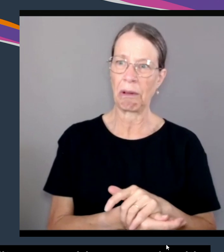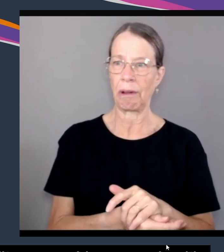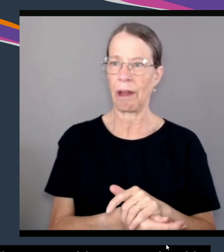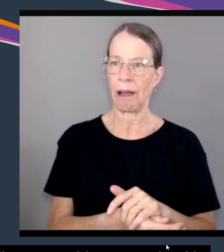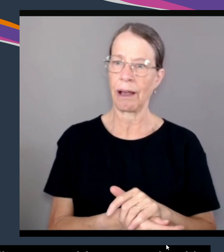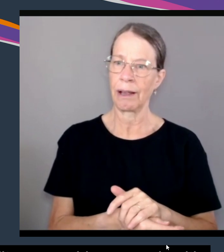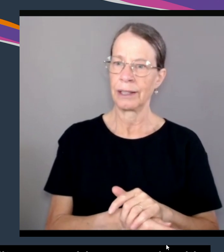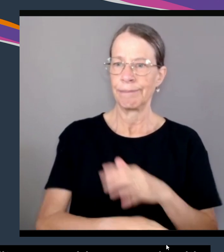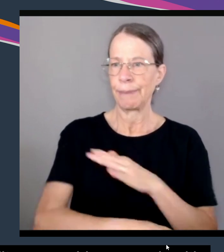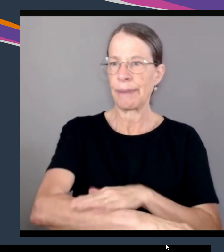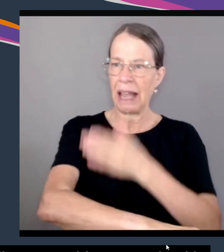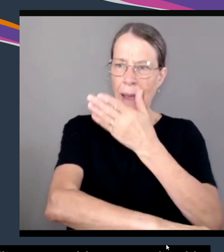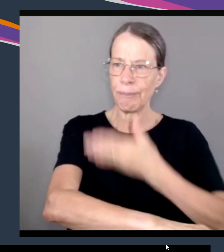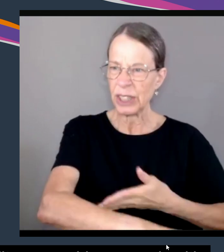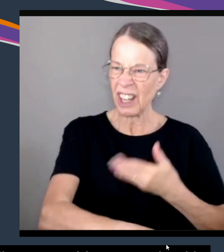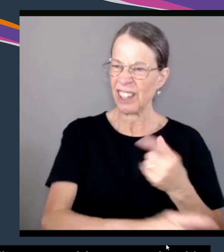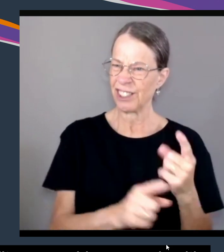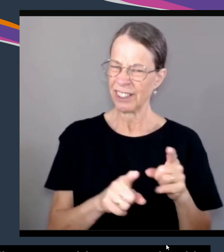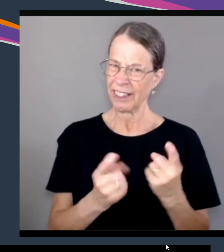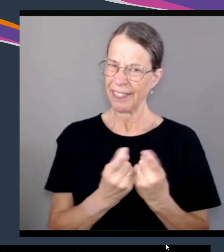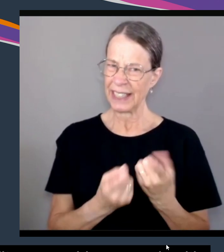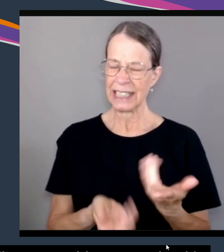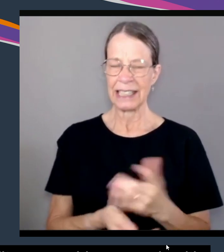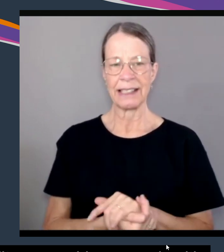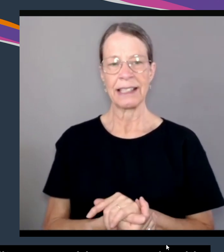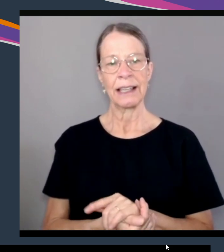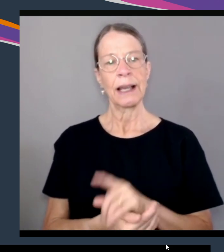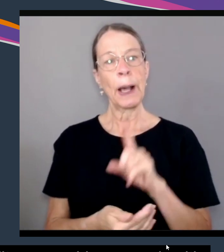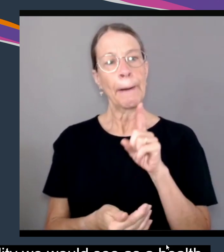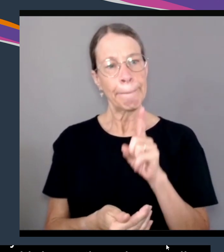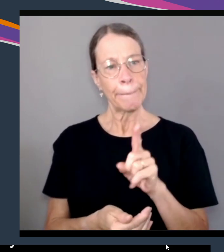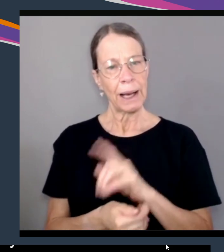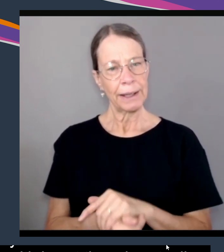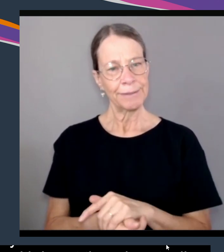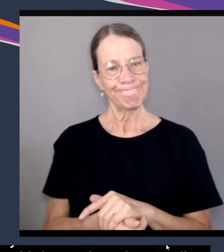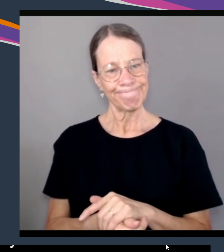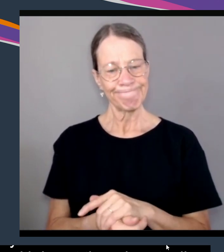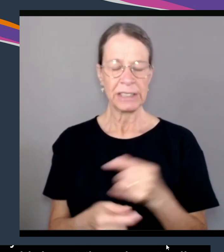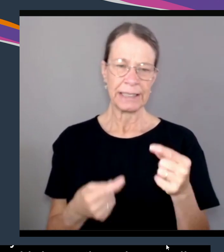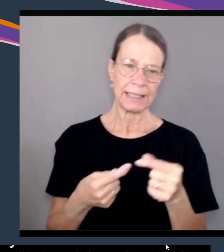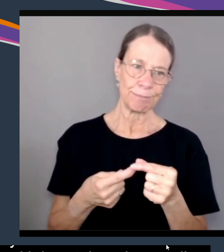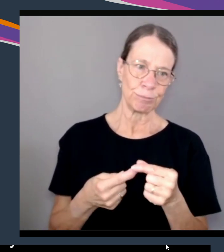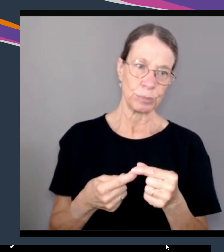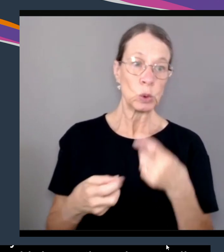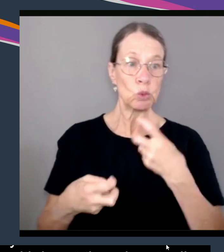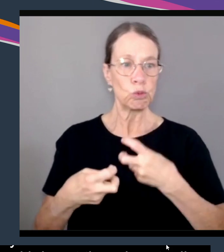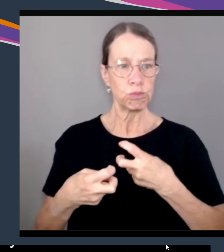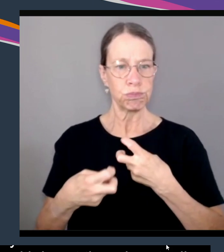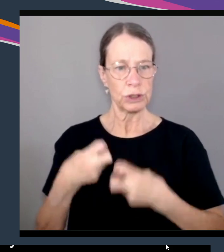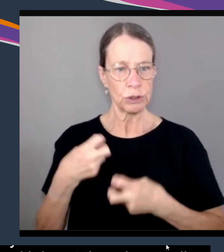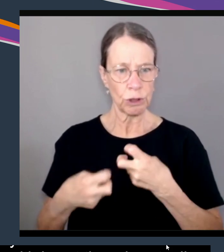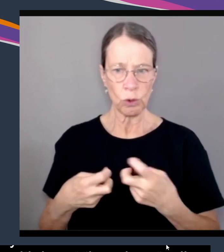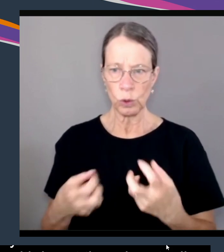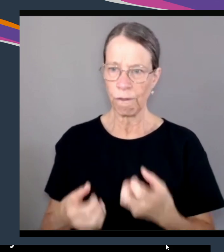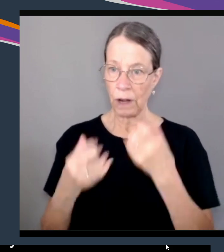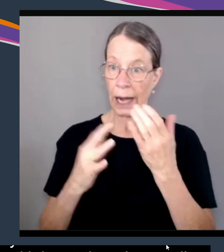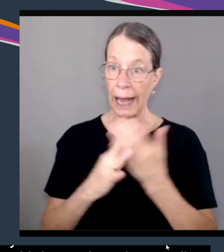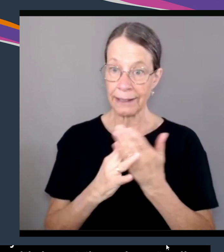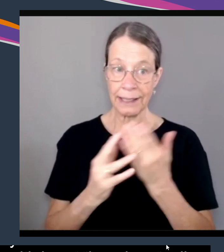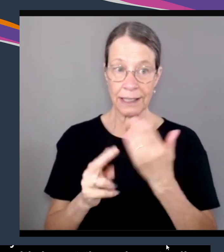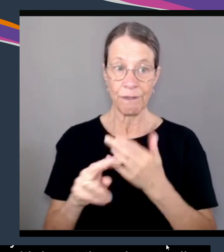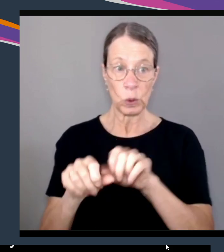track to that story. One was we struggled to get access to systems that were not designed for